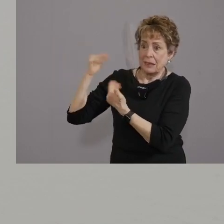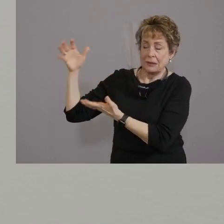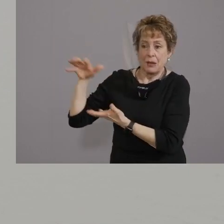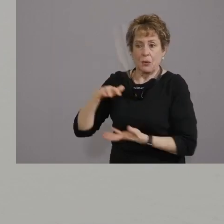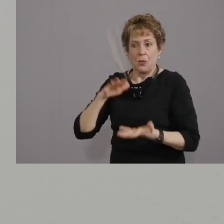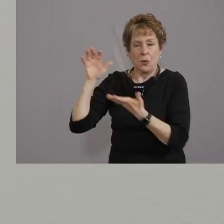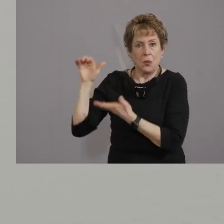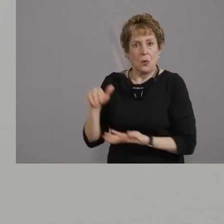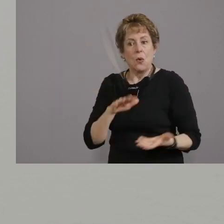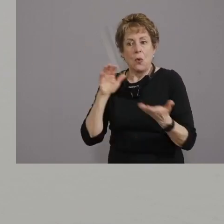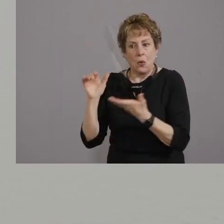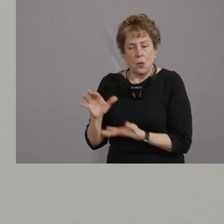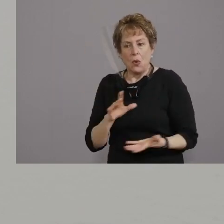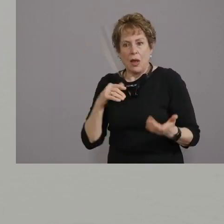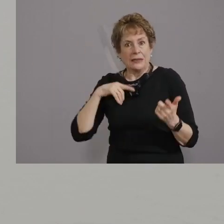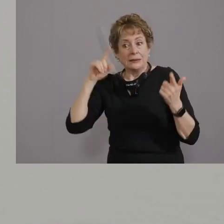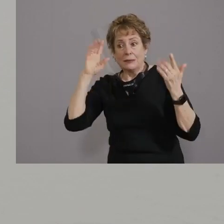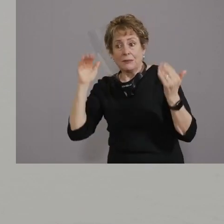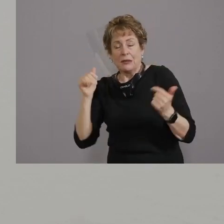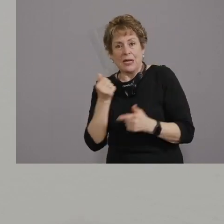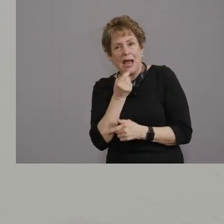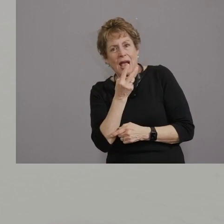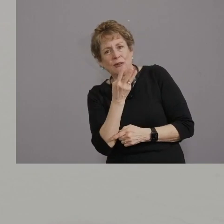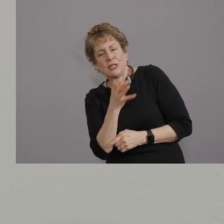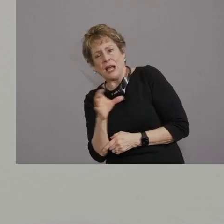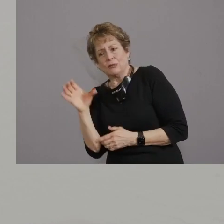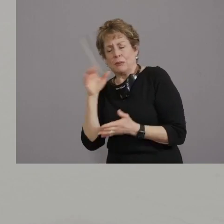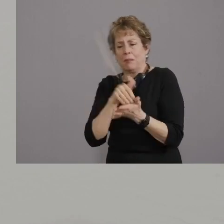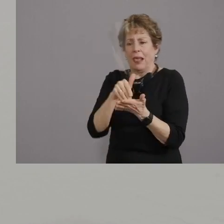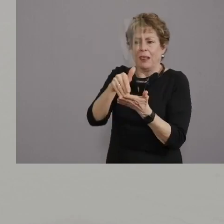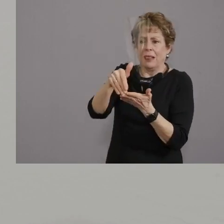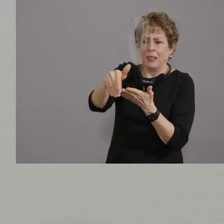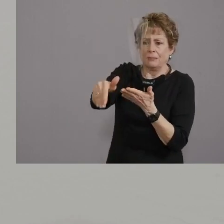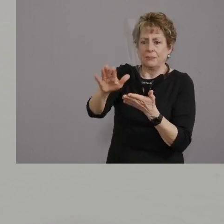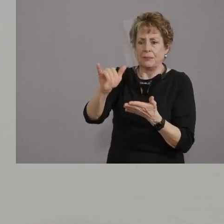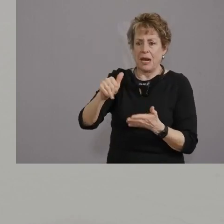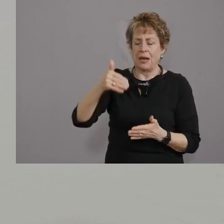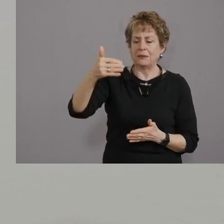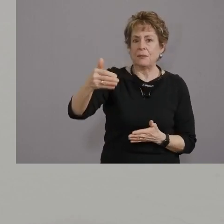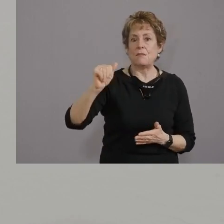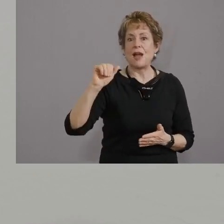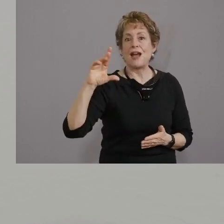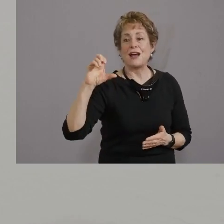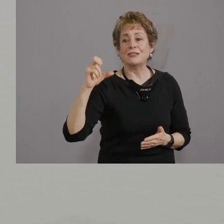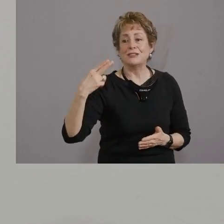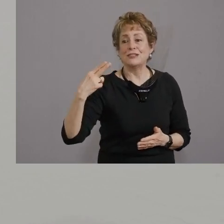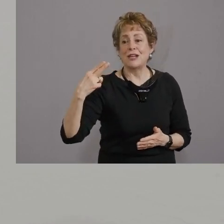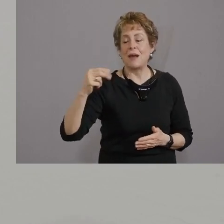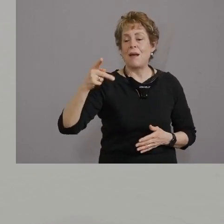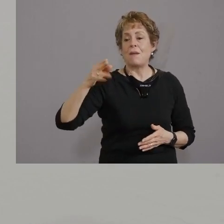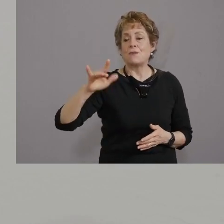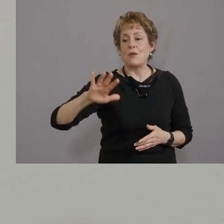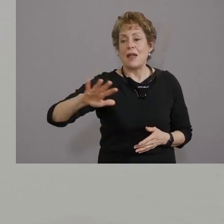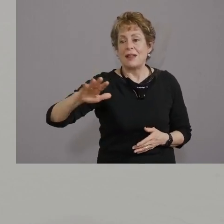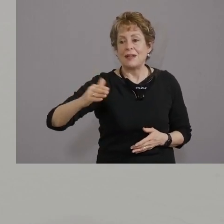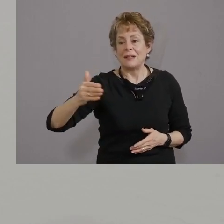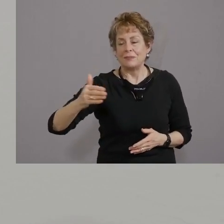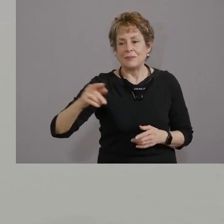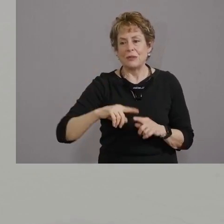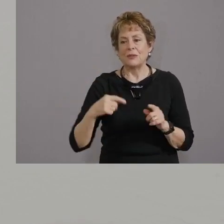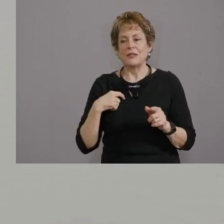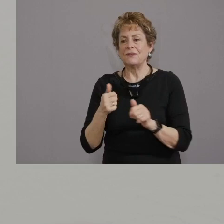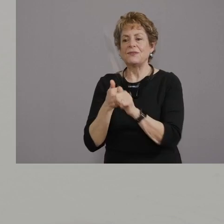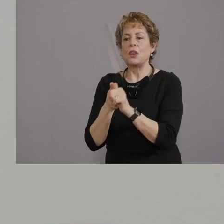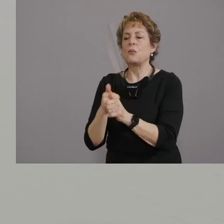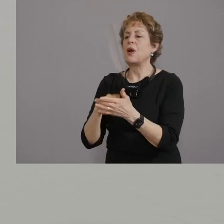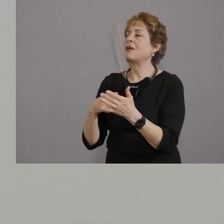of millions of doses available by March or April. So I think all of that is promising, but, you know, we just go by our weekly allocation here in